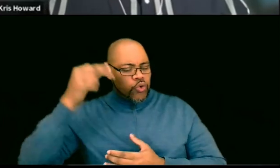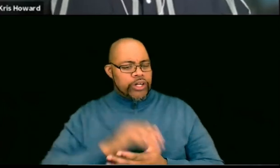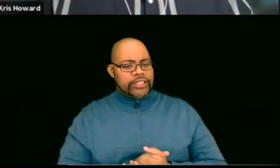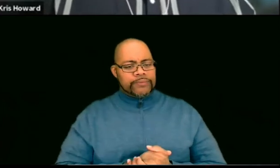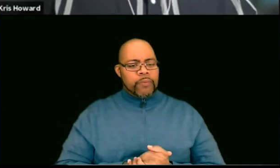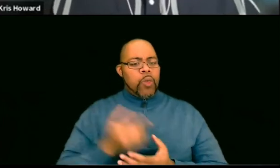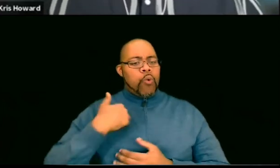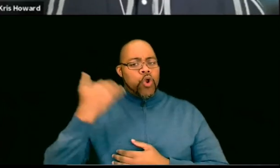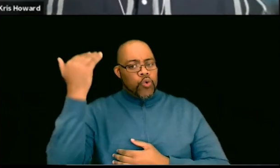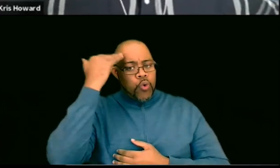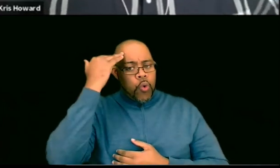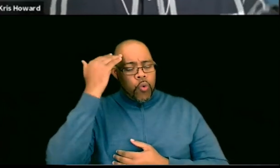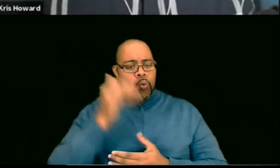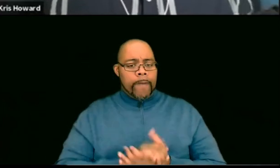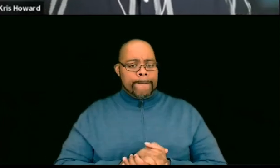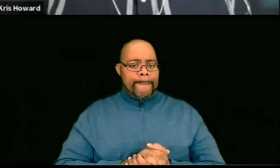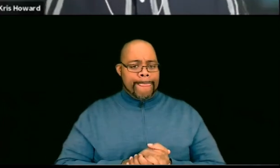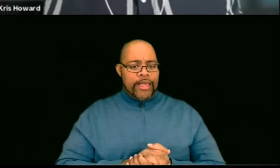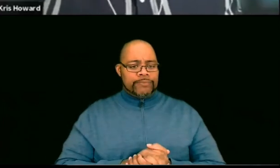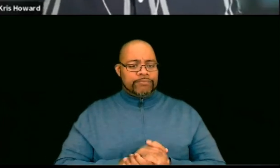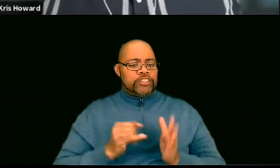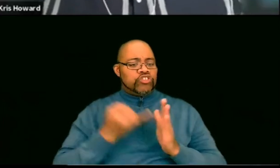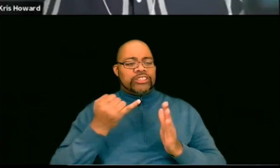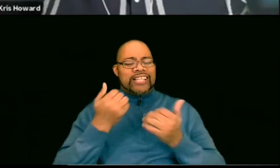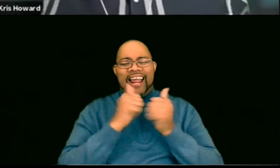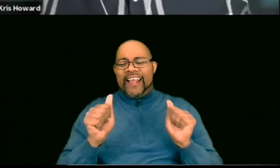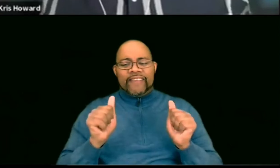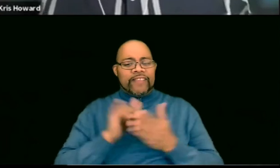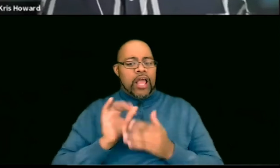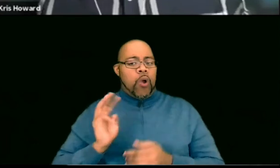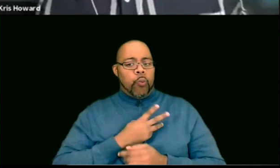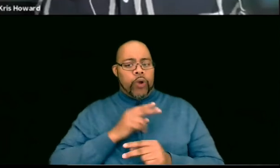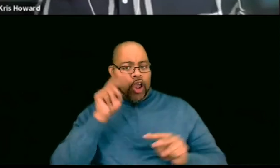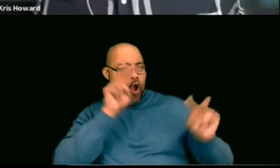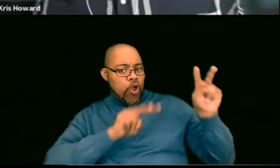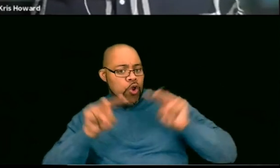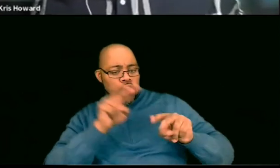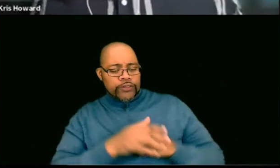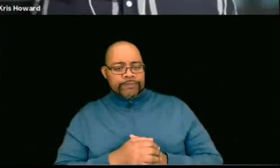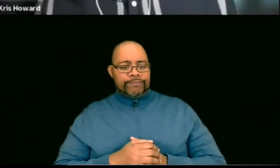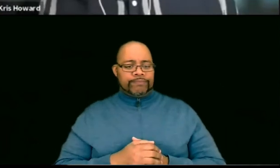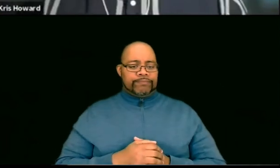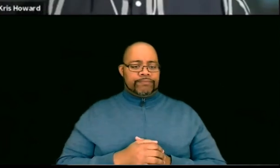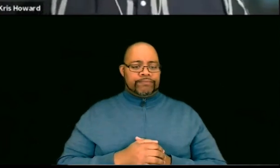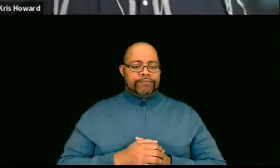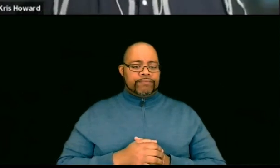historically, we know that just about anything that we look at,